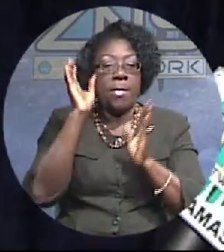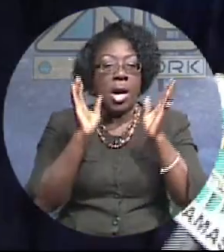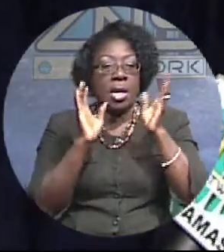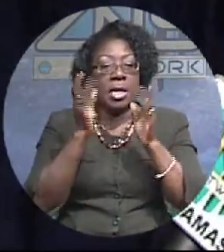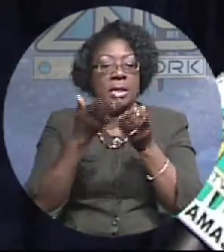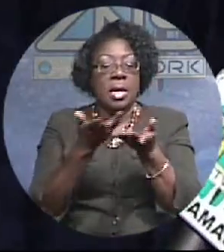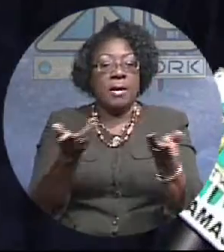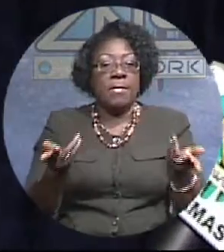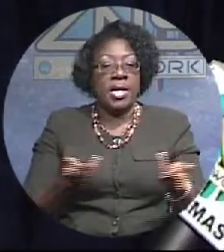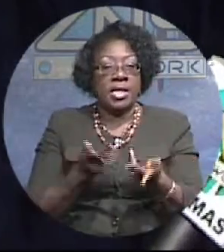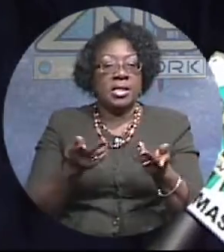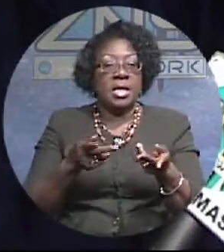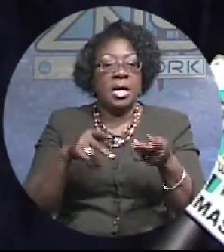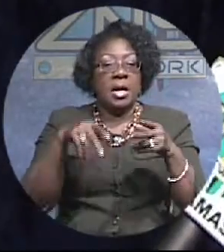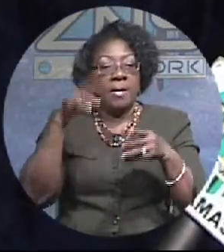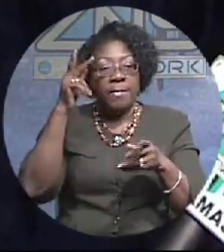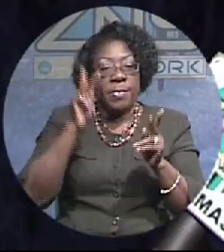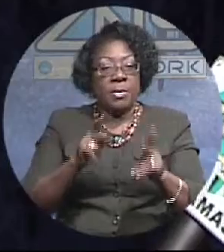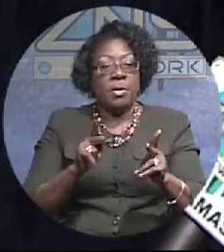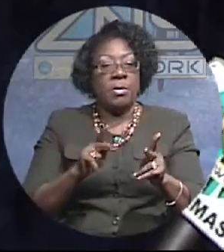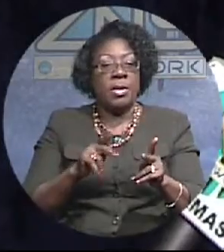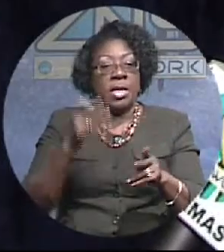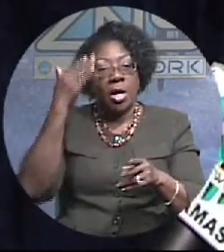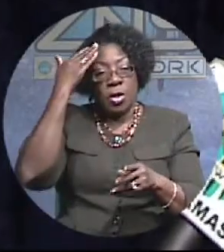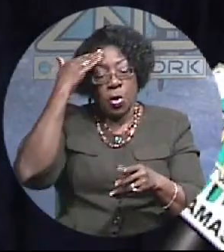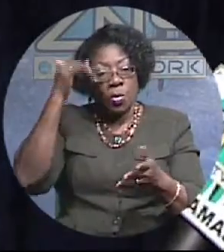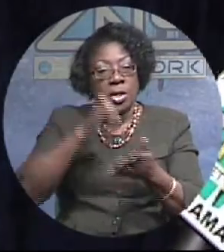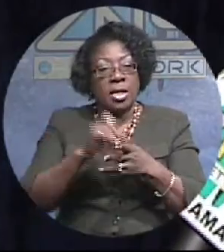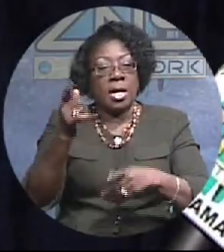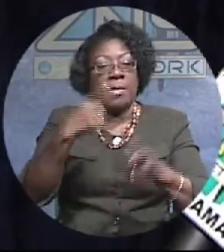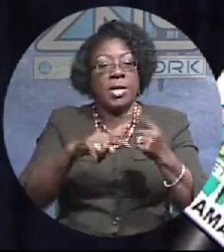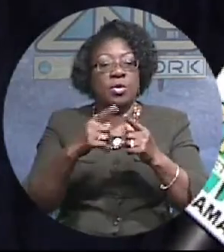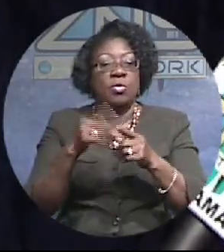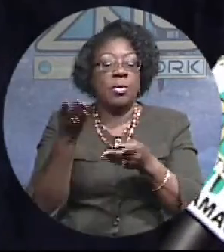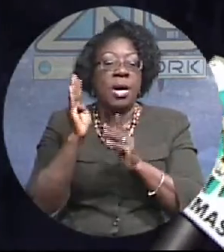where people now would know that coming to Atlantis is a special kind of experience.